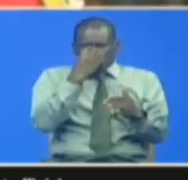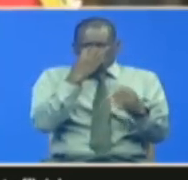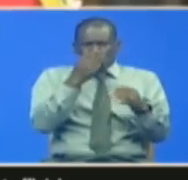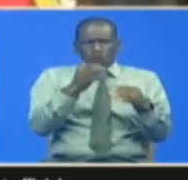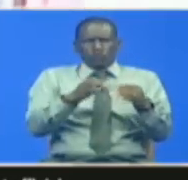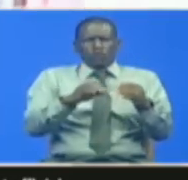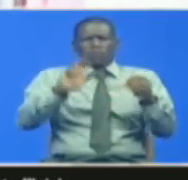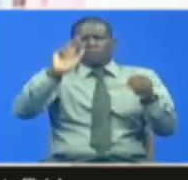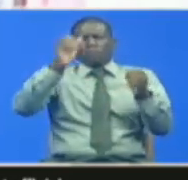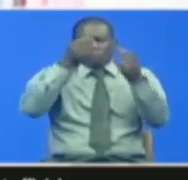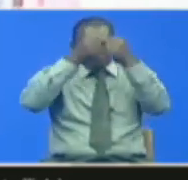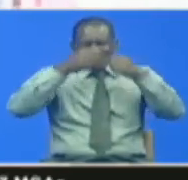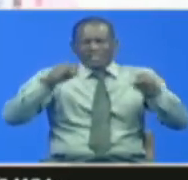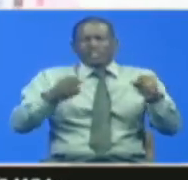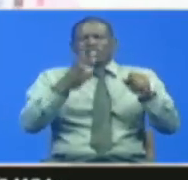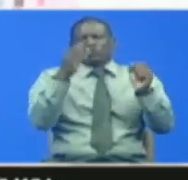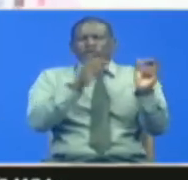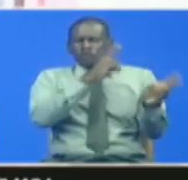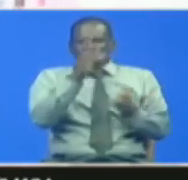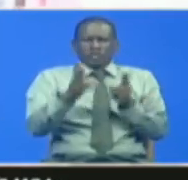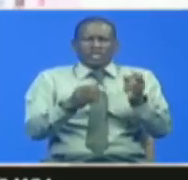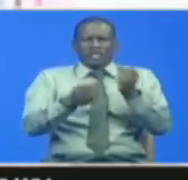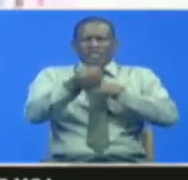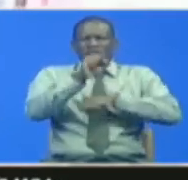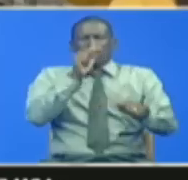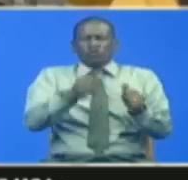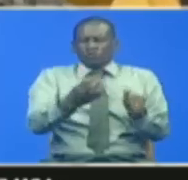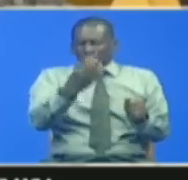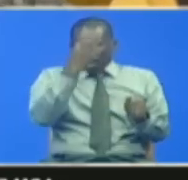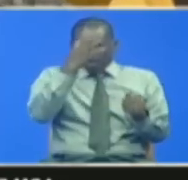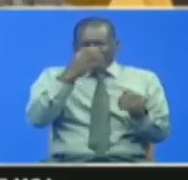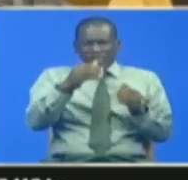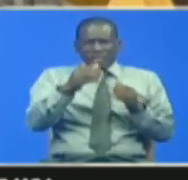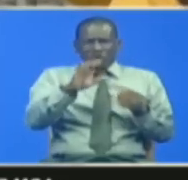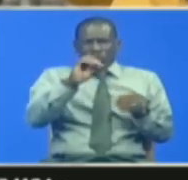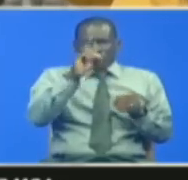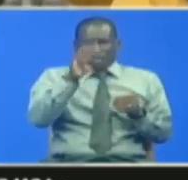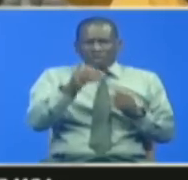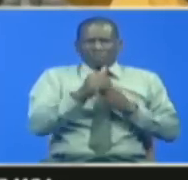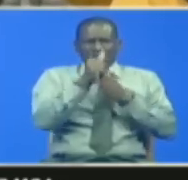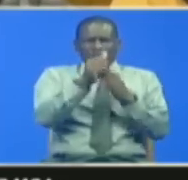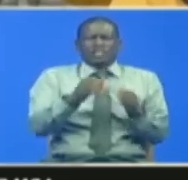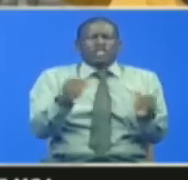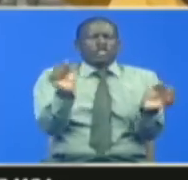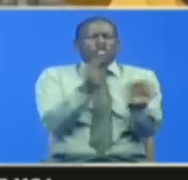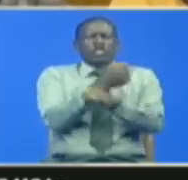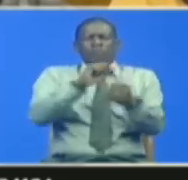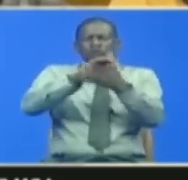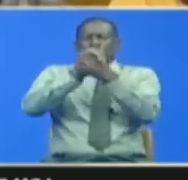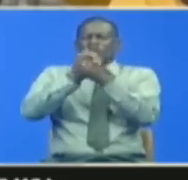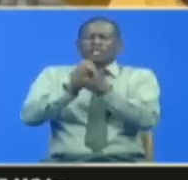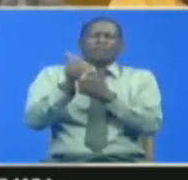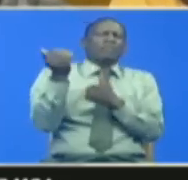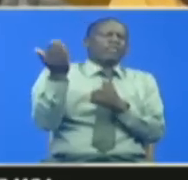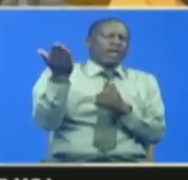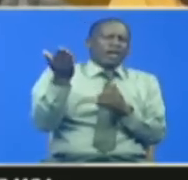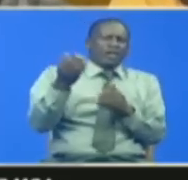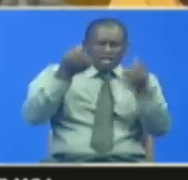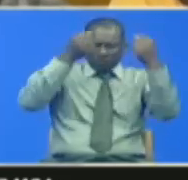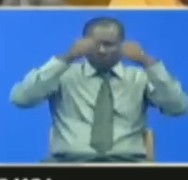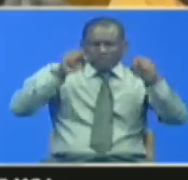job, a move that annoyed the ODM leadership. Siwezi kupeana mkono kule juu, lakini